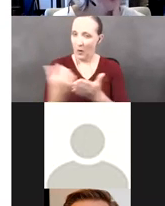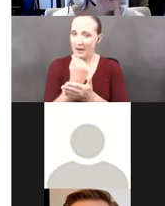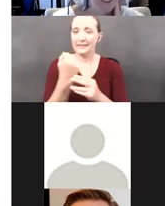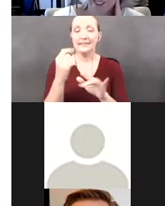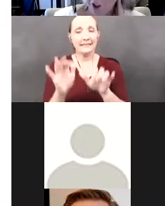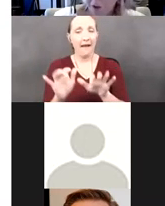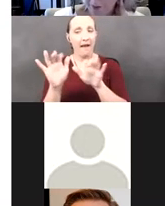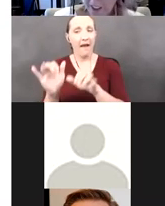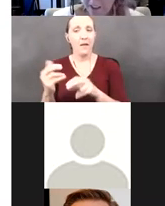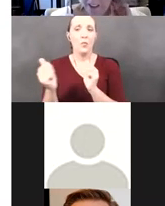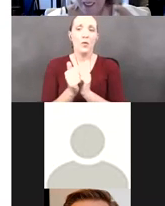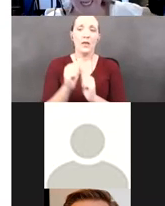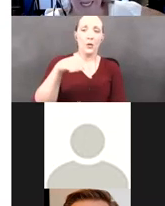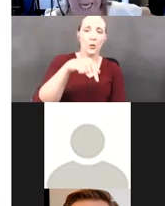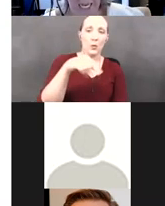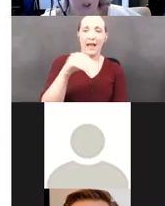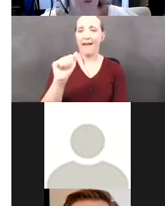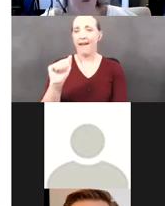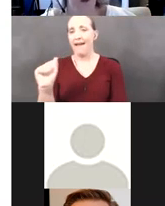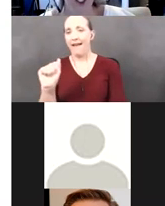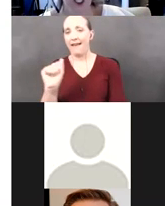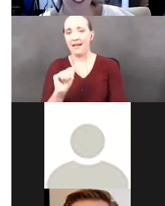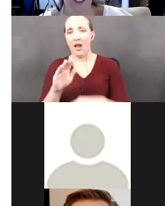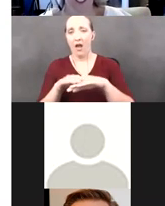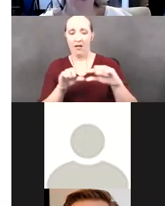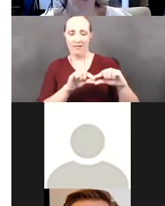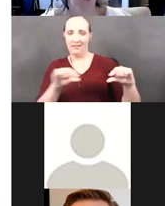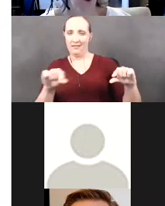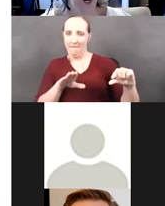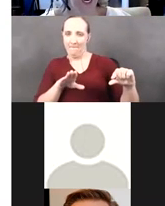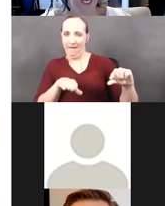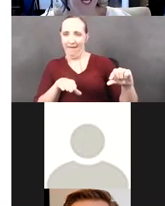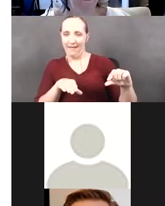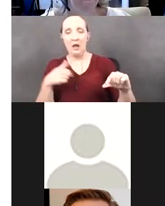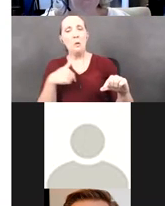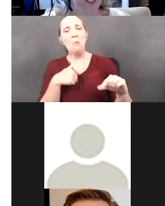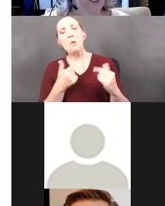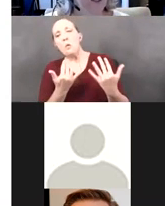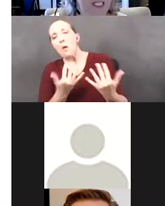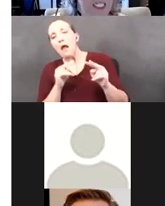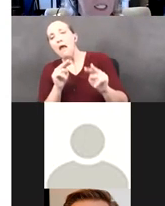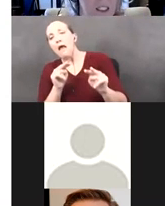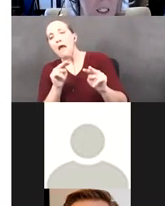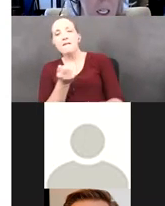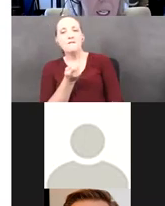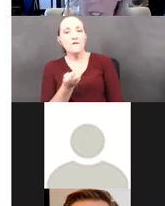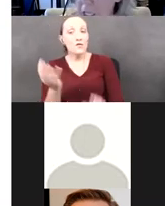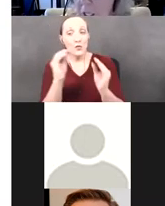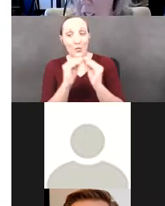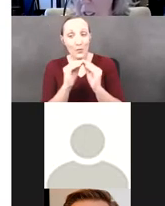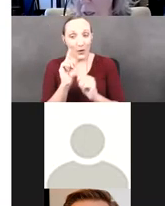Entonces, por question favor, and haga las answer button. preguntas utilizando el And botón we'll de wait Q y just a A y couple vamos a more esperar unos minutes.